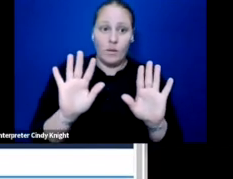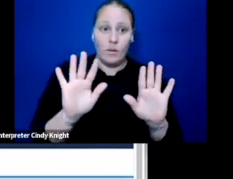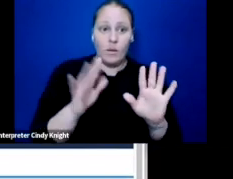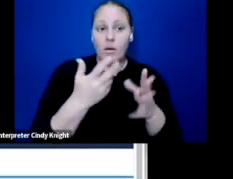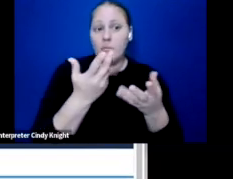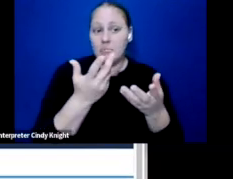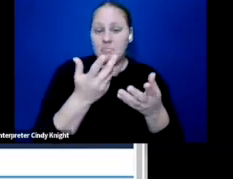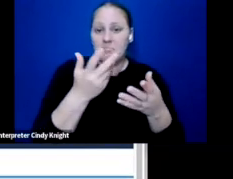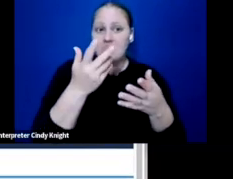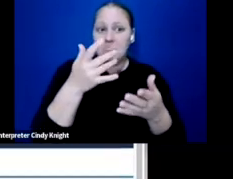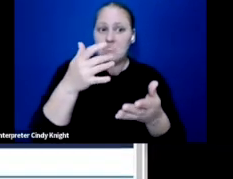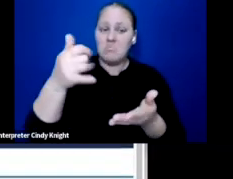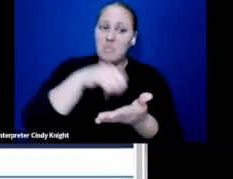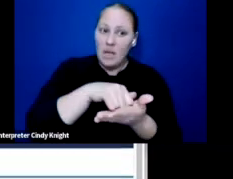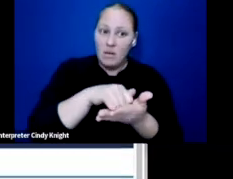to safely end the conversation.